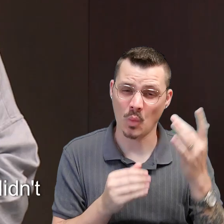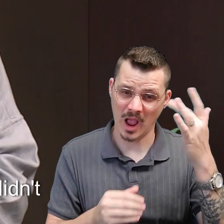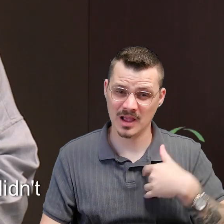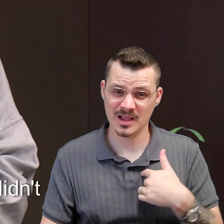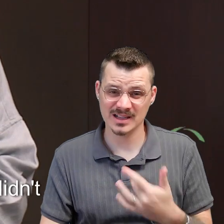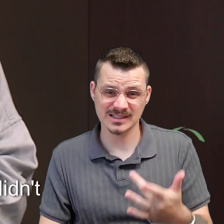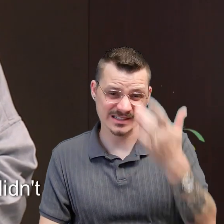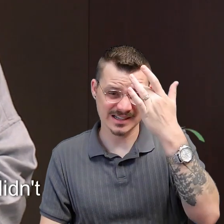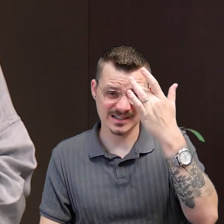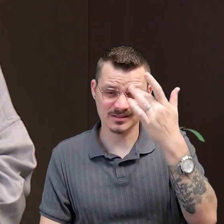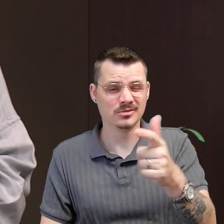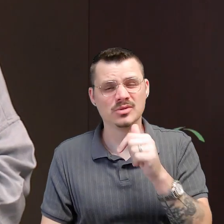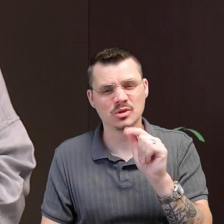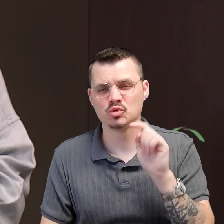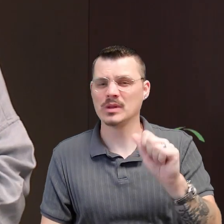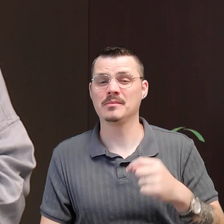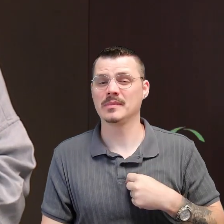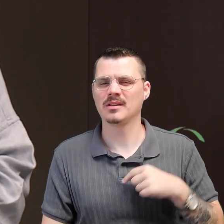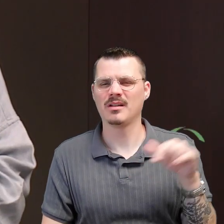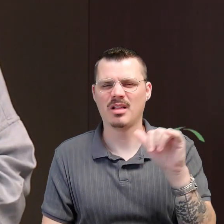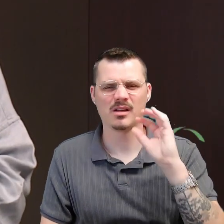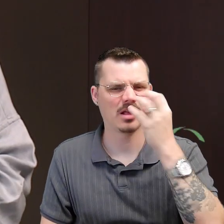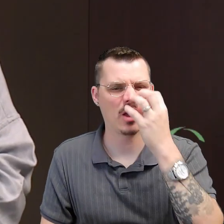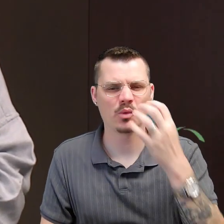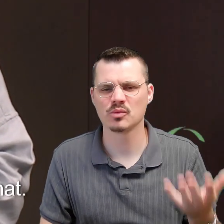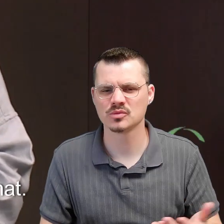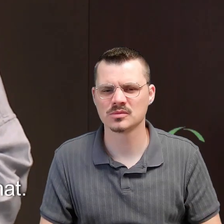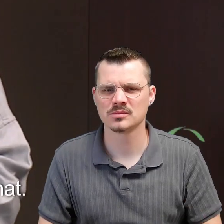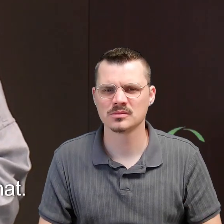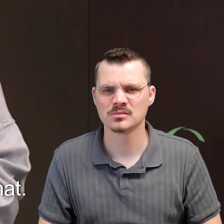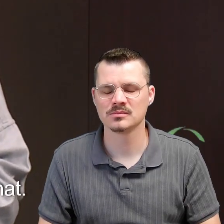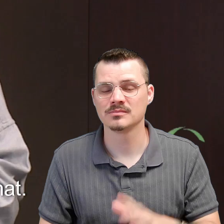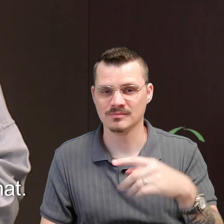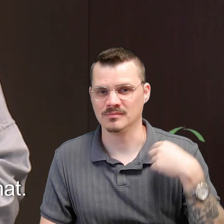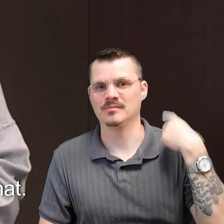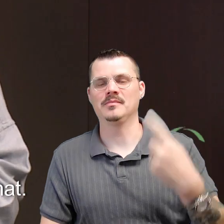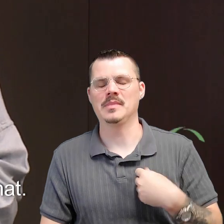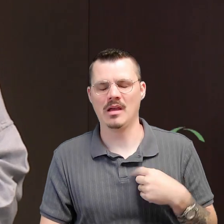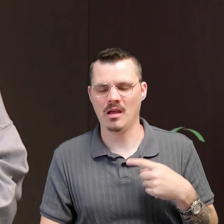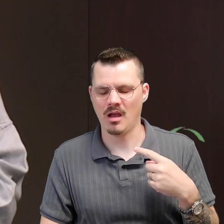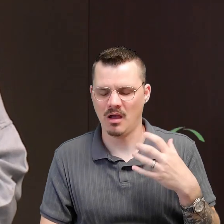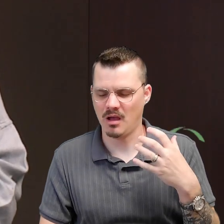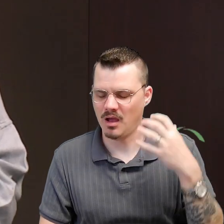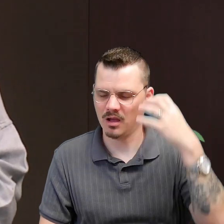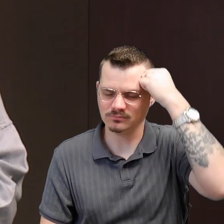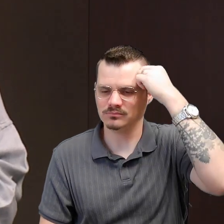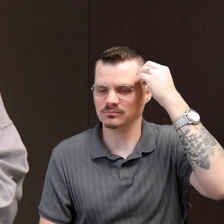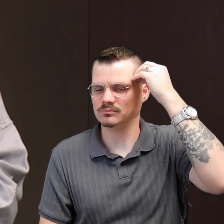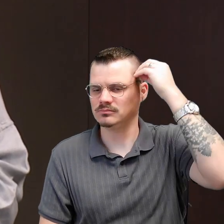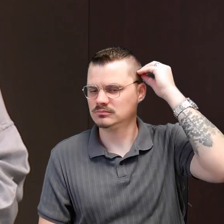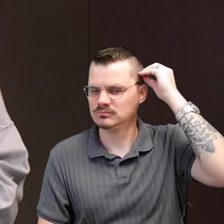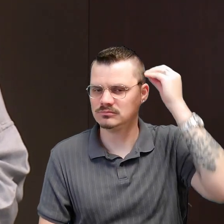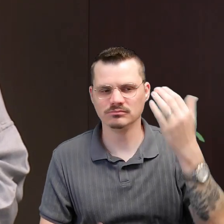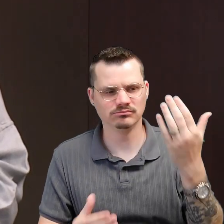when I was really sick, you didn't treat me like a clown. You can imagine, I have held on to that. What an important